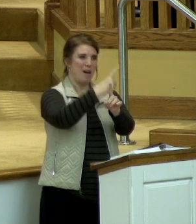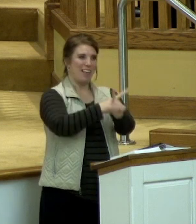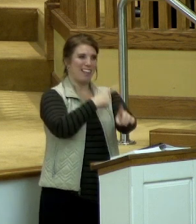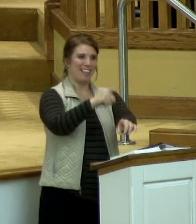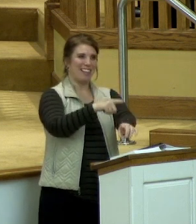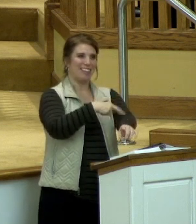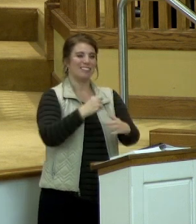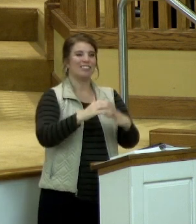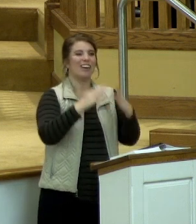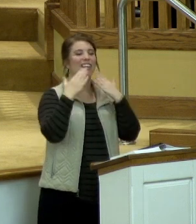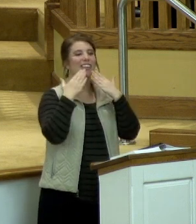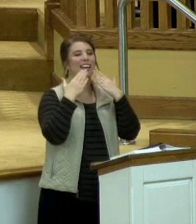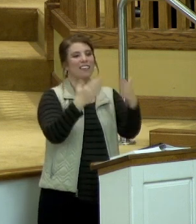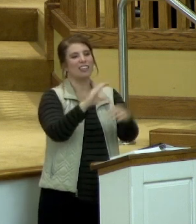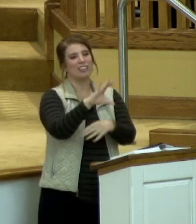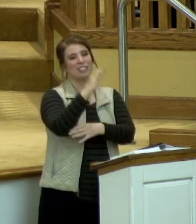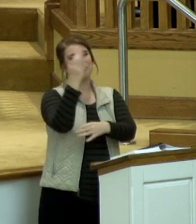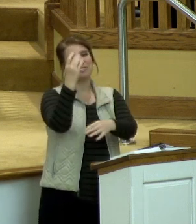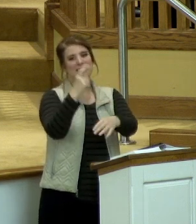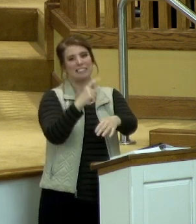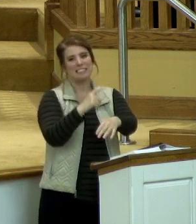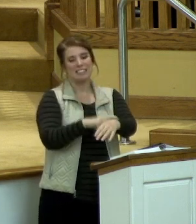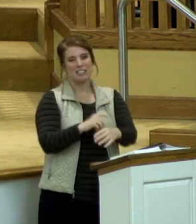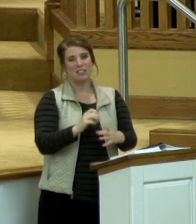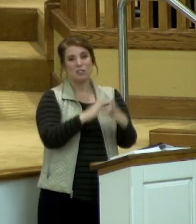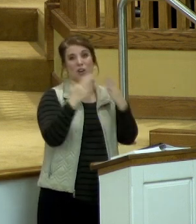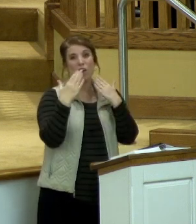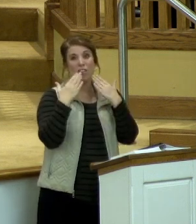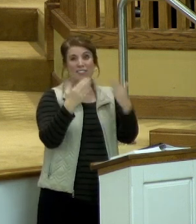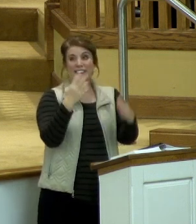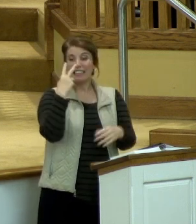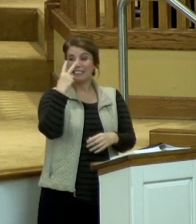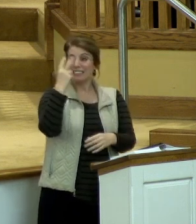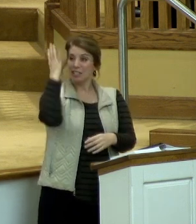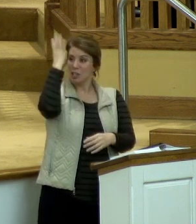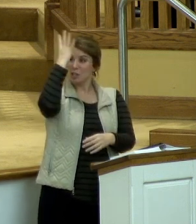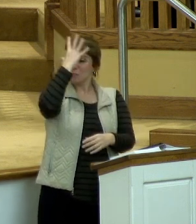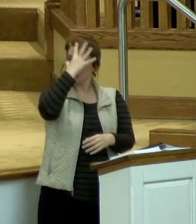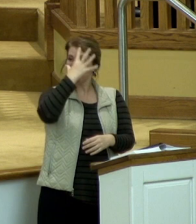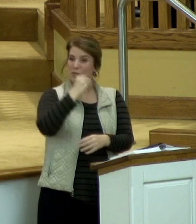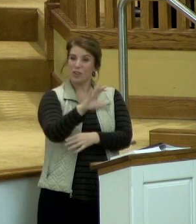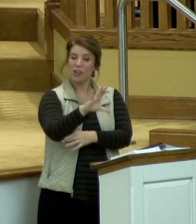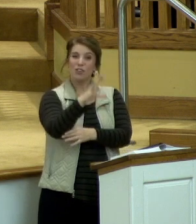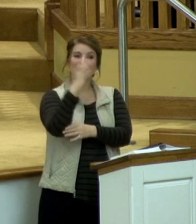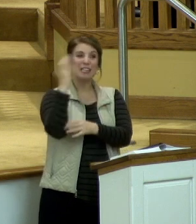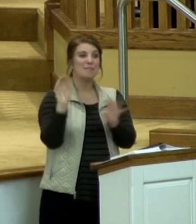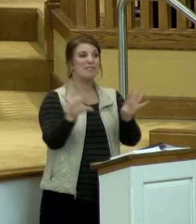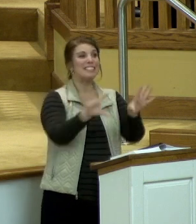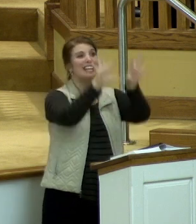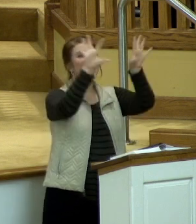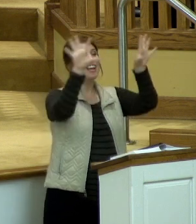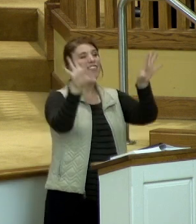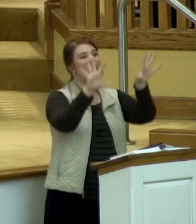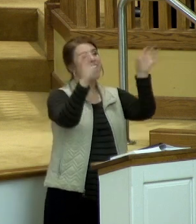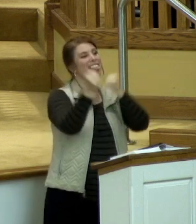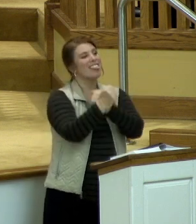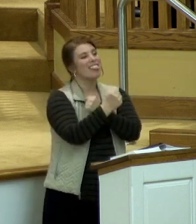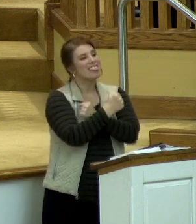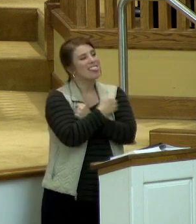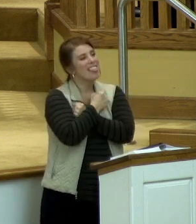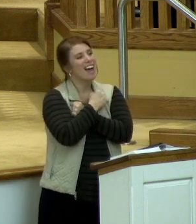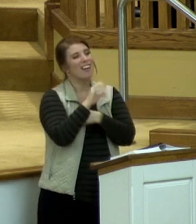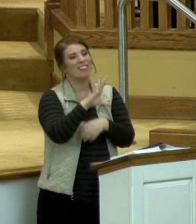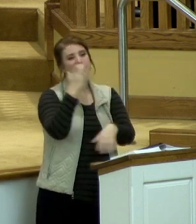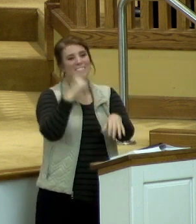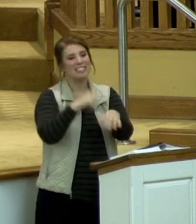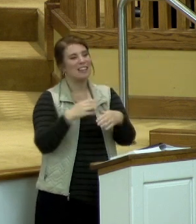so thankful that it's Christmas time, and I'm so thankful still to see the beautiful Christmas decorations up, and I just love Christmas time. We're so happy that you guys